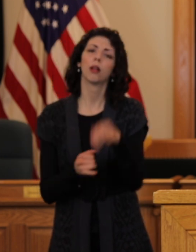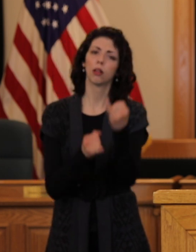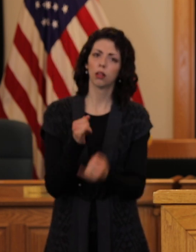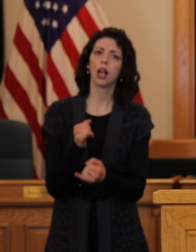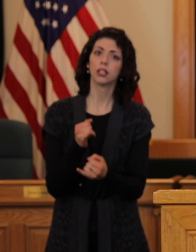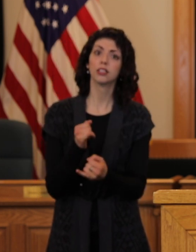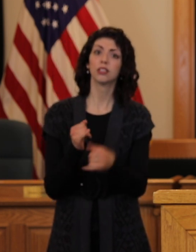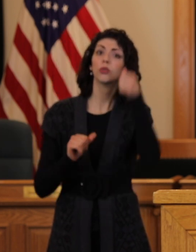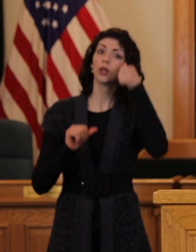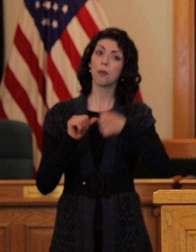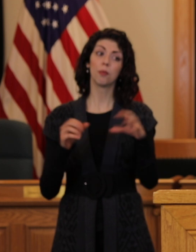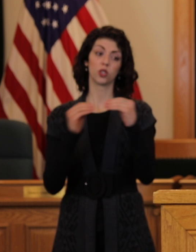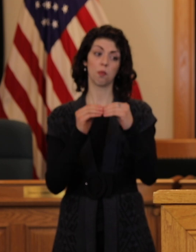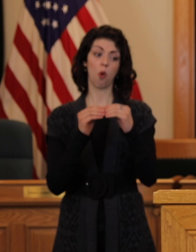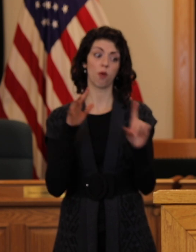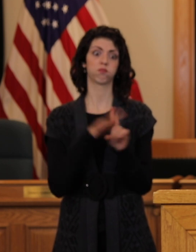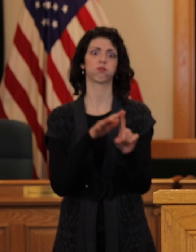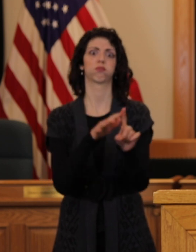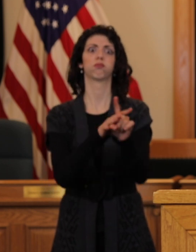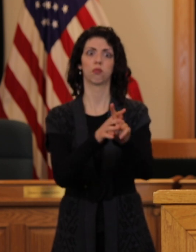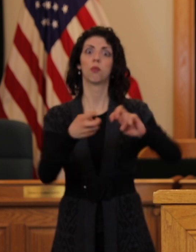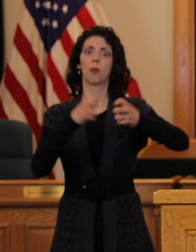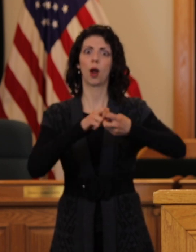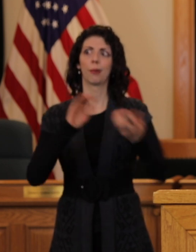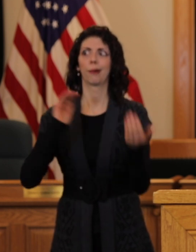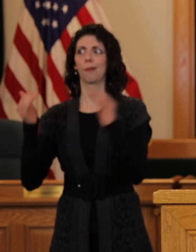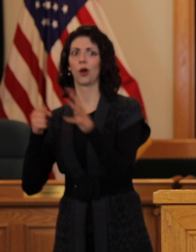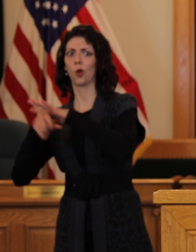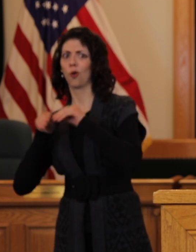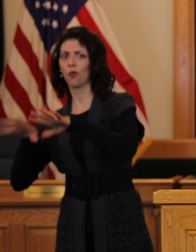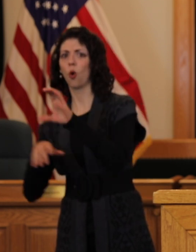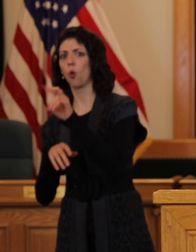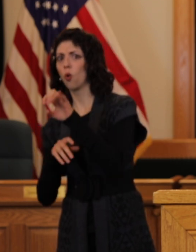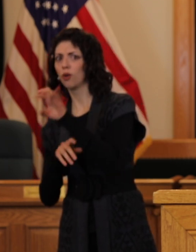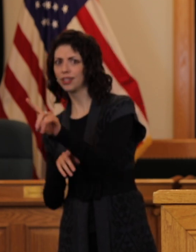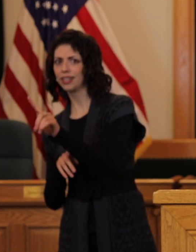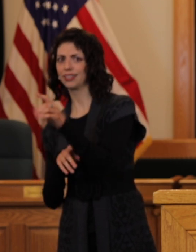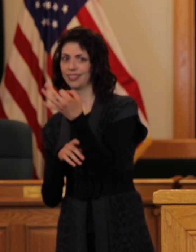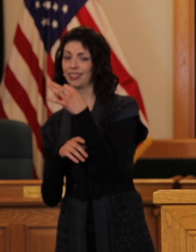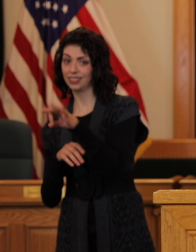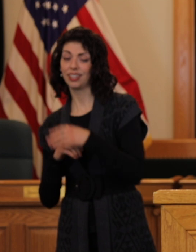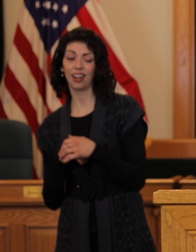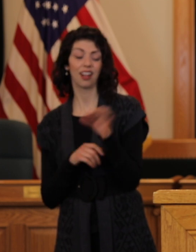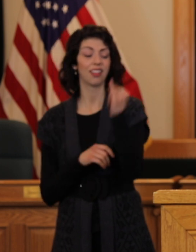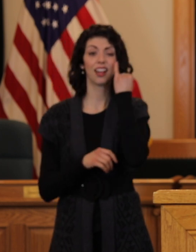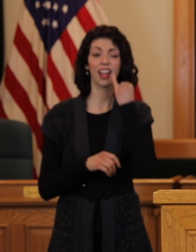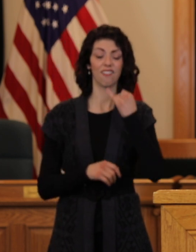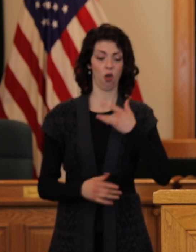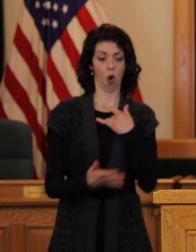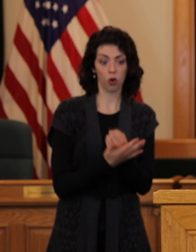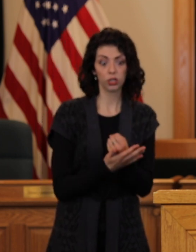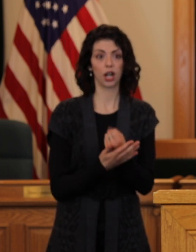medical emergencies than COVID-19, like heart attacks and strokes. So please, if you have chest pain or if you're